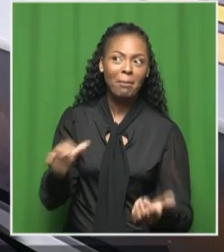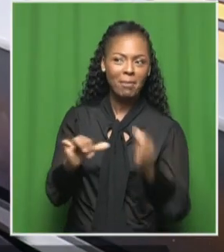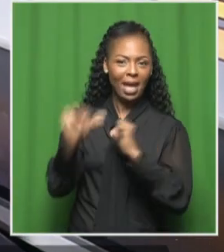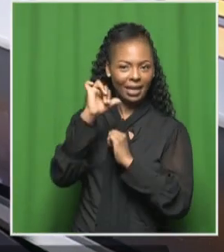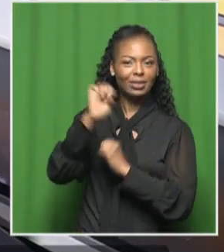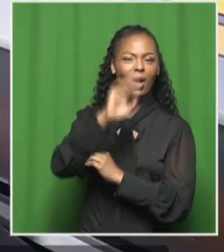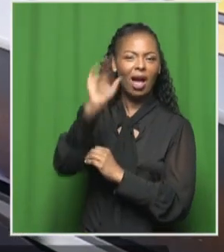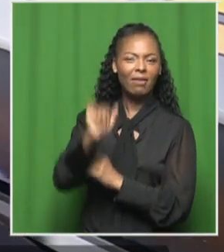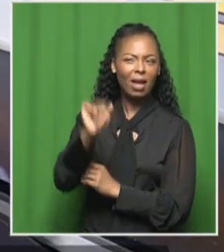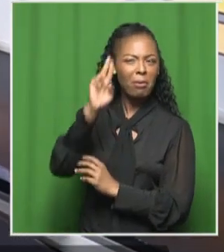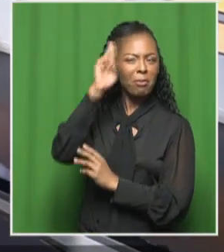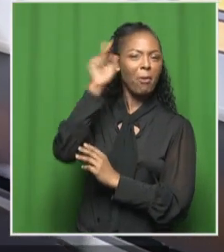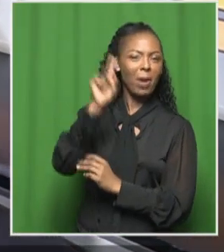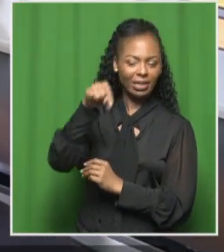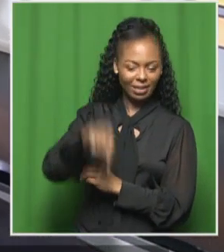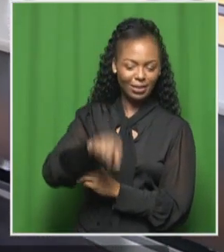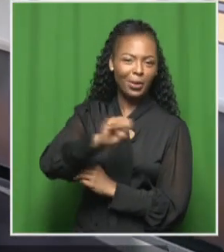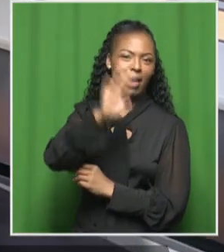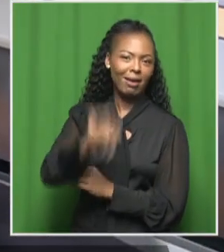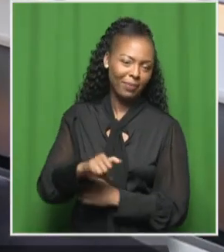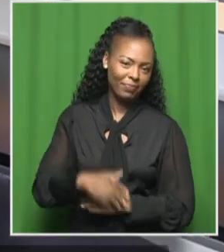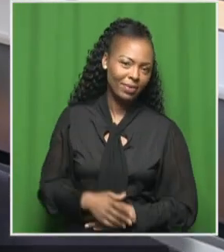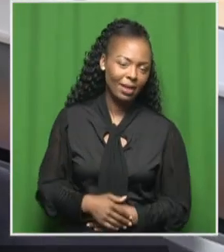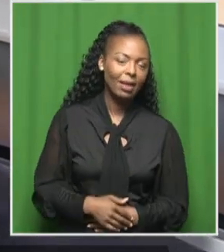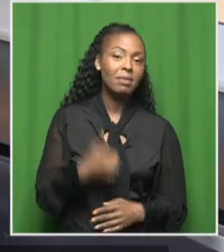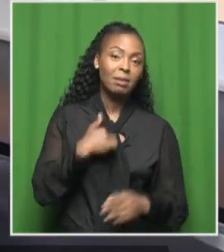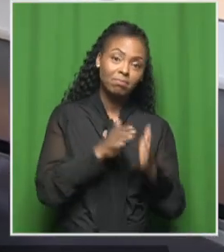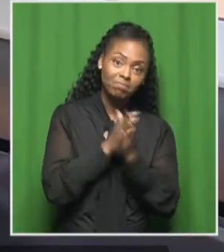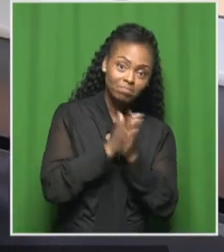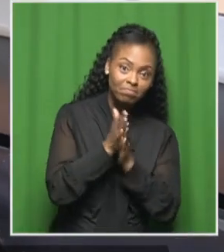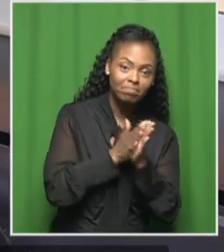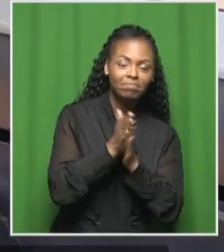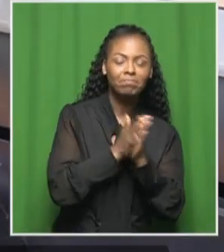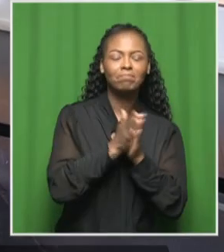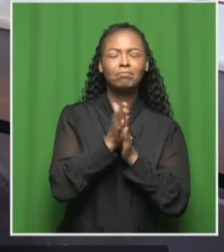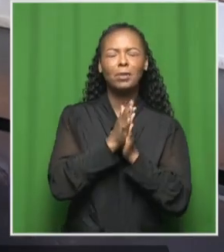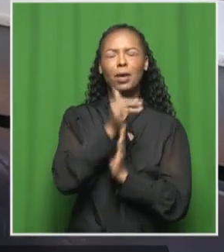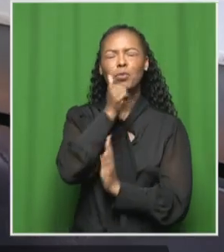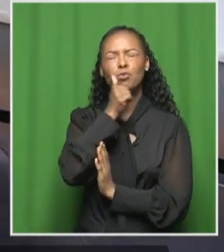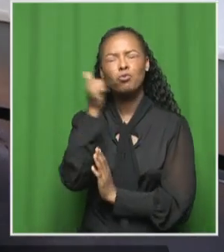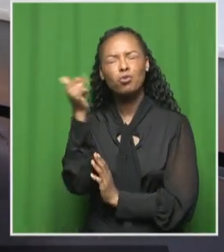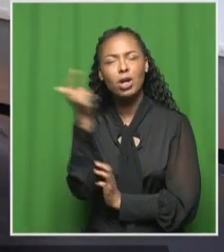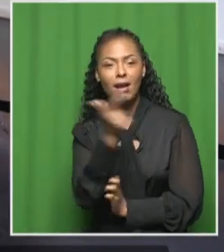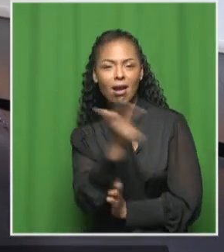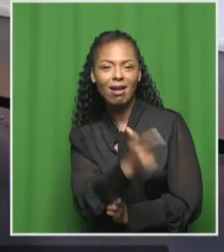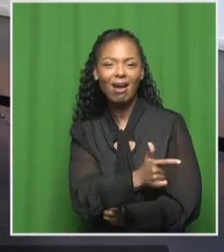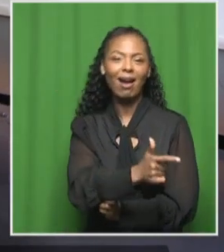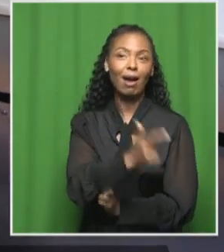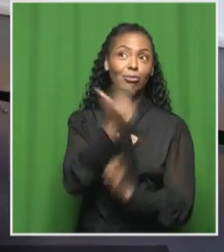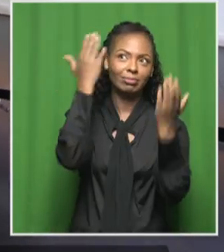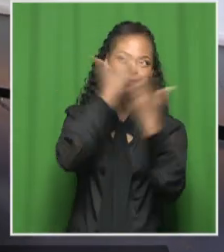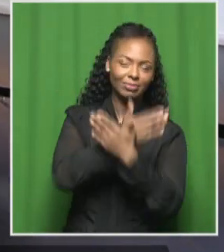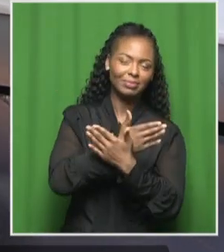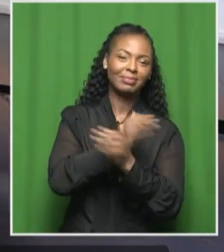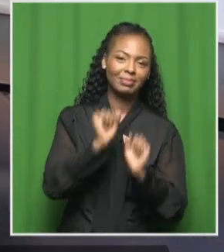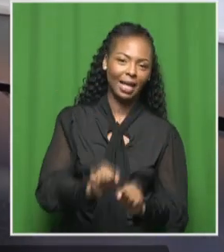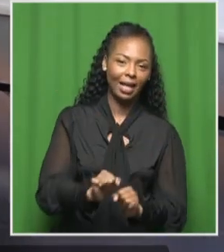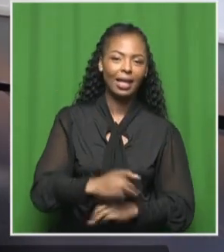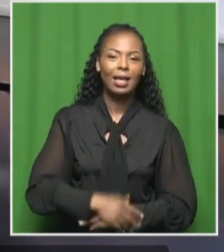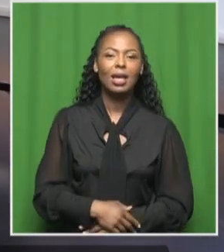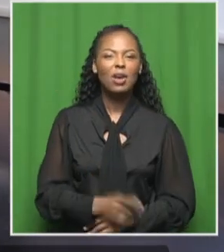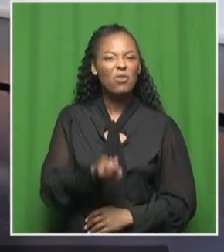brings you back? First of all, I'm looking forward to a magical night. Second of all, oh, by the way, there's a few more tickets